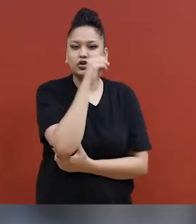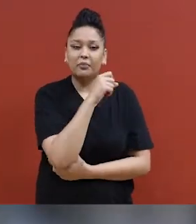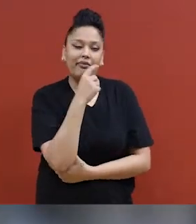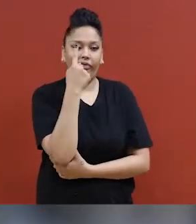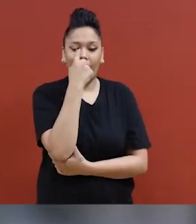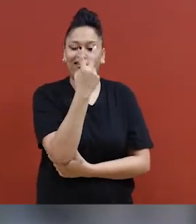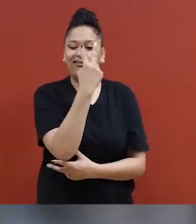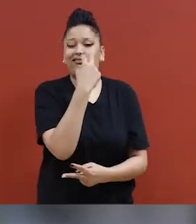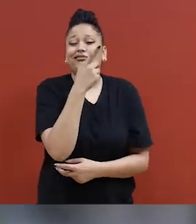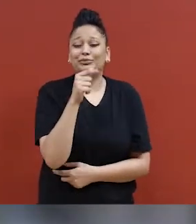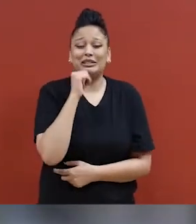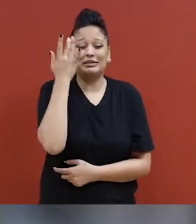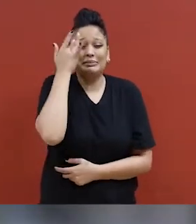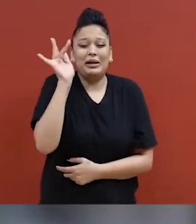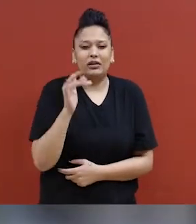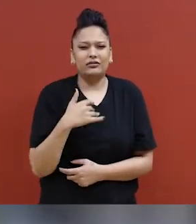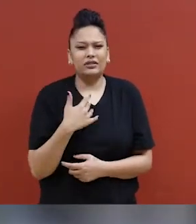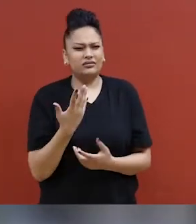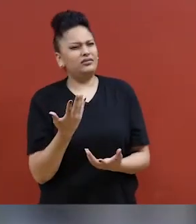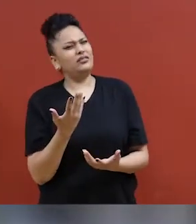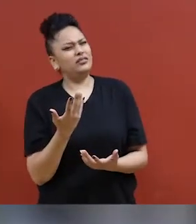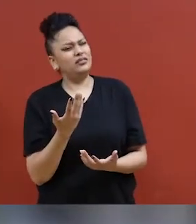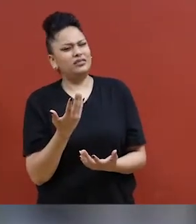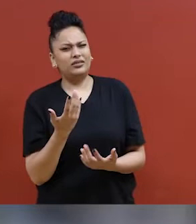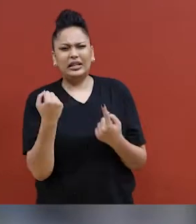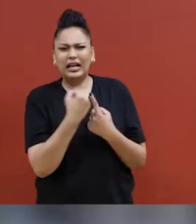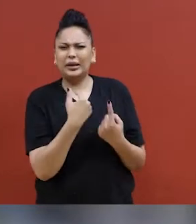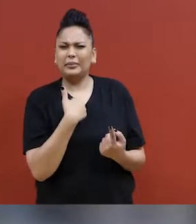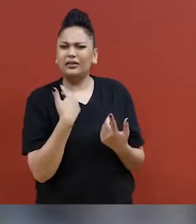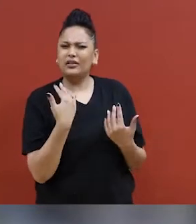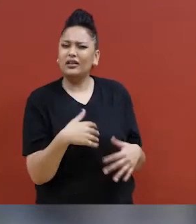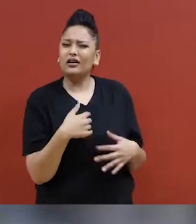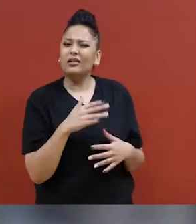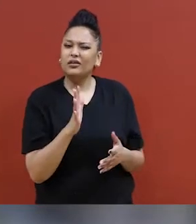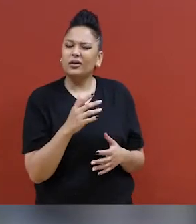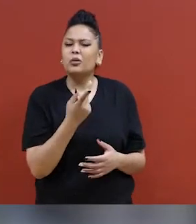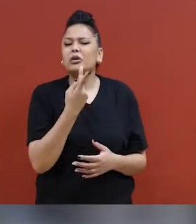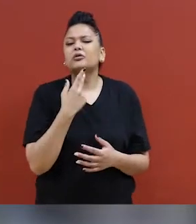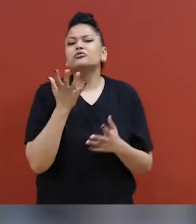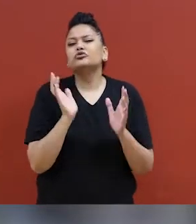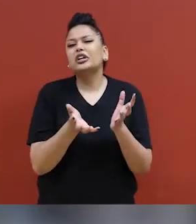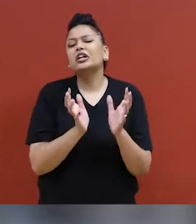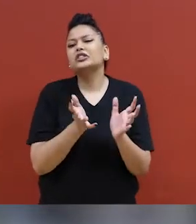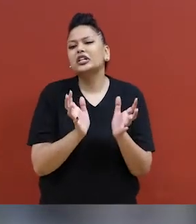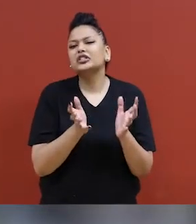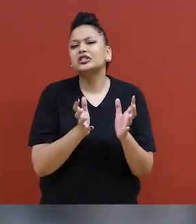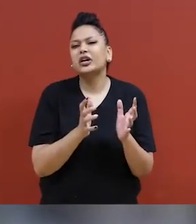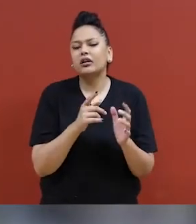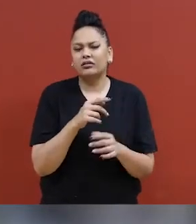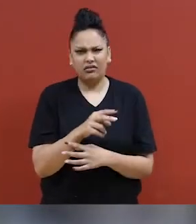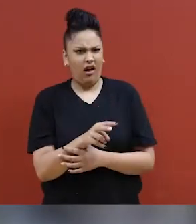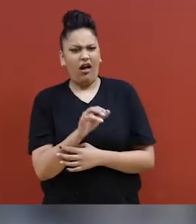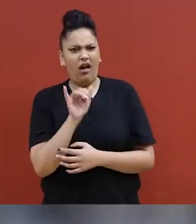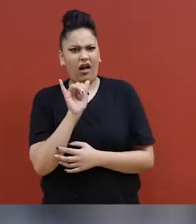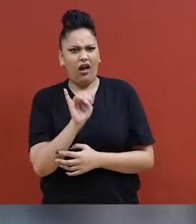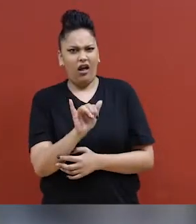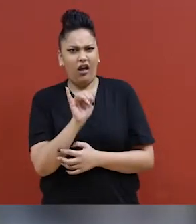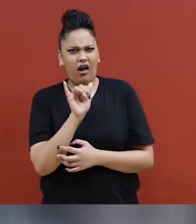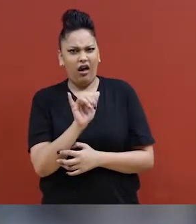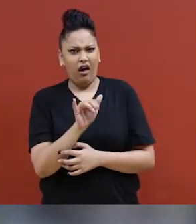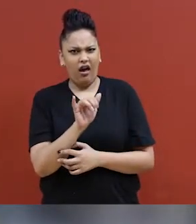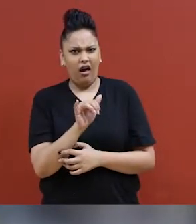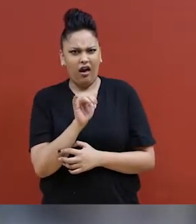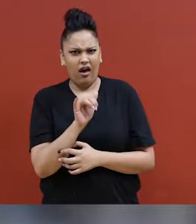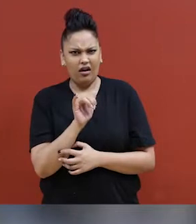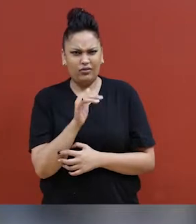intelligent as I actually am. People are sometimes shocked by certain conversations we have, and I ask them after, and